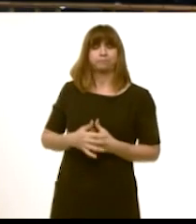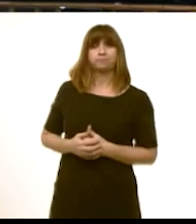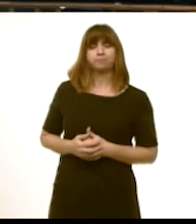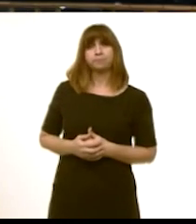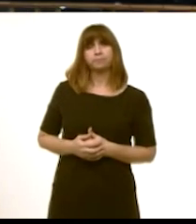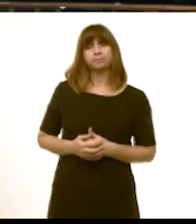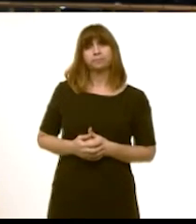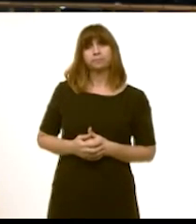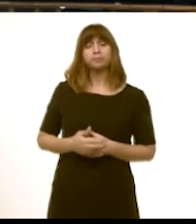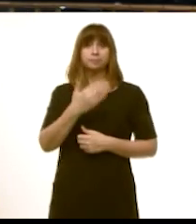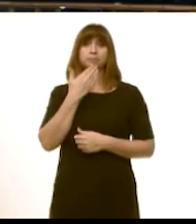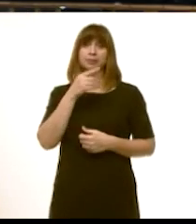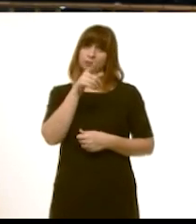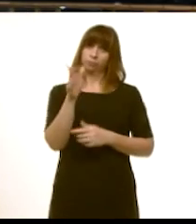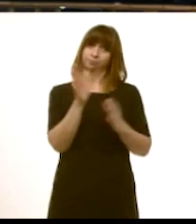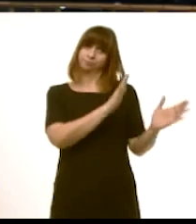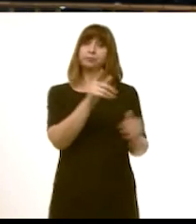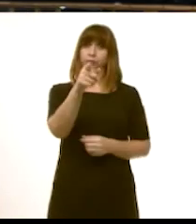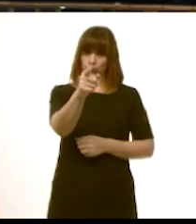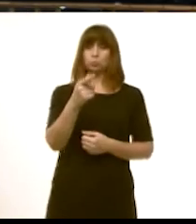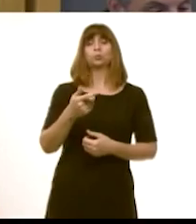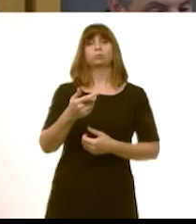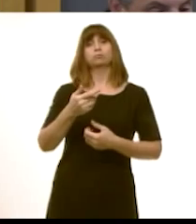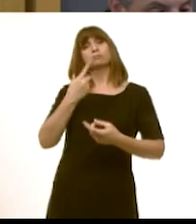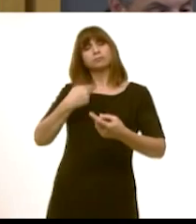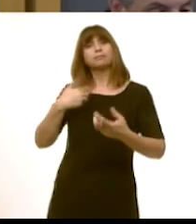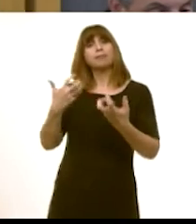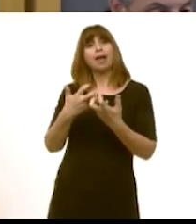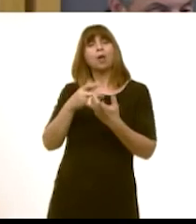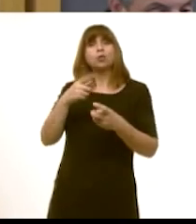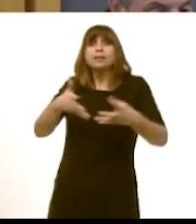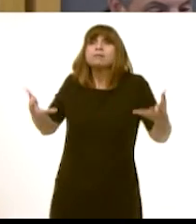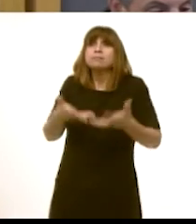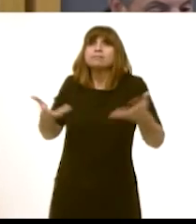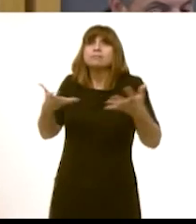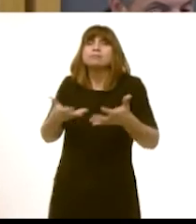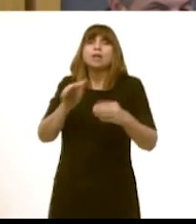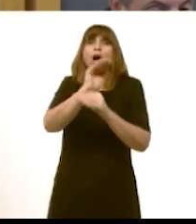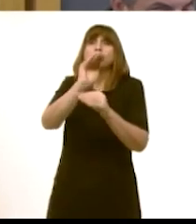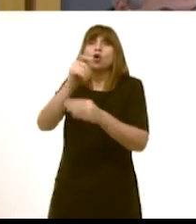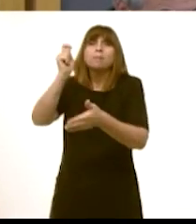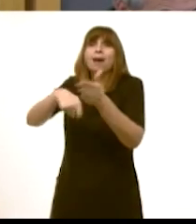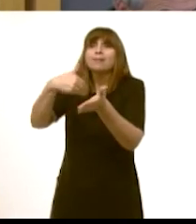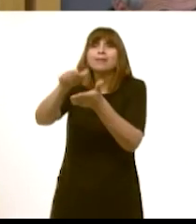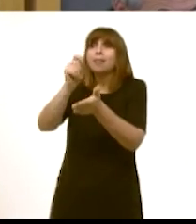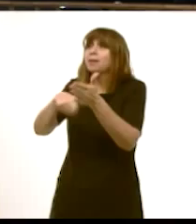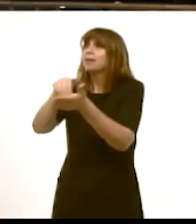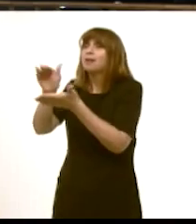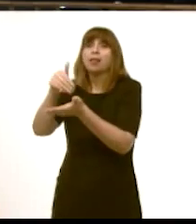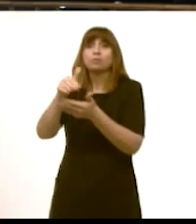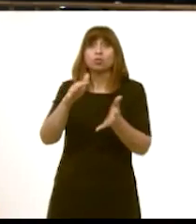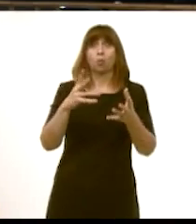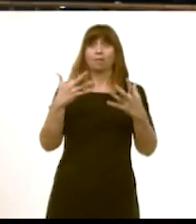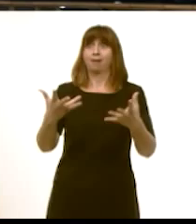Will the First Minister make a statement on efforts to promote international trade for Welsh companies? Well, the value of exports from Wales has more than